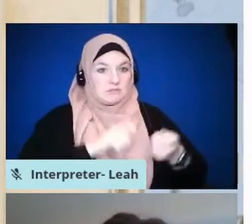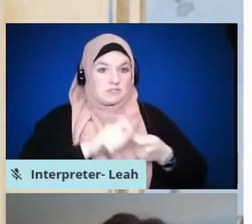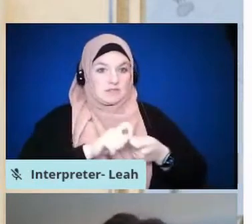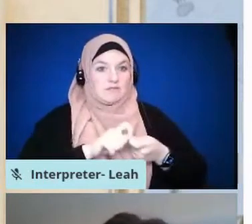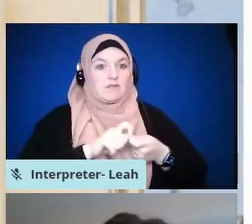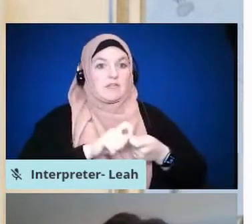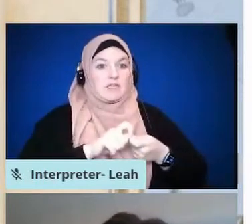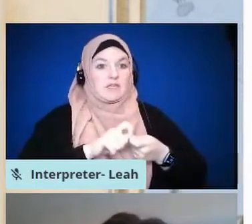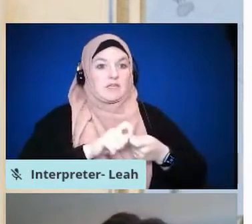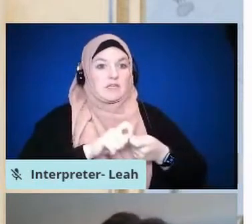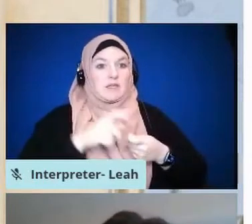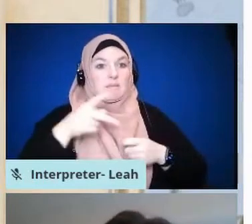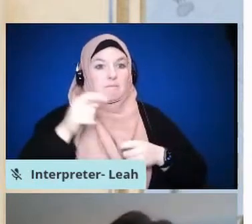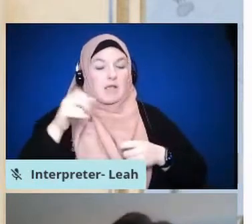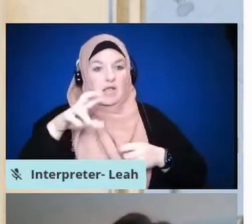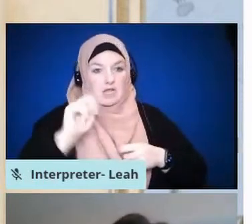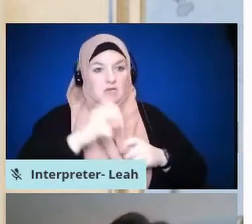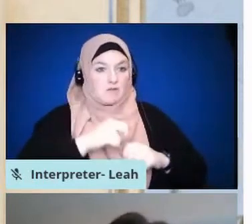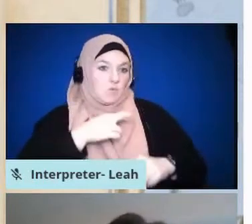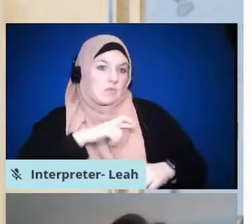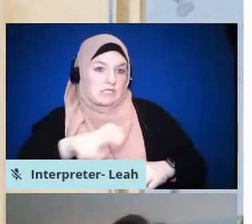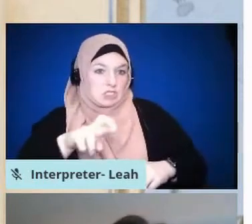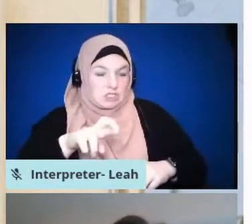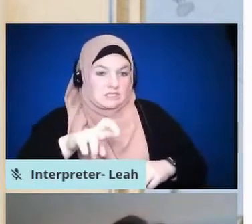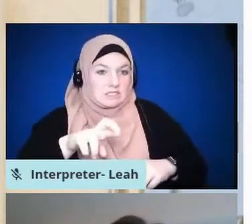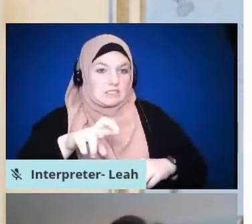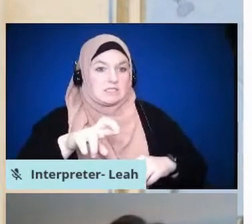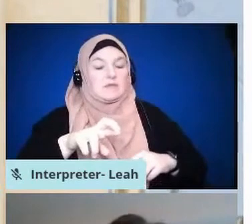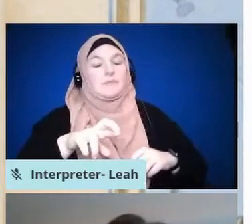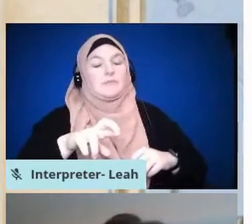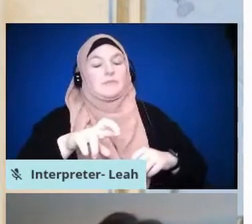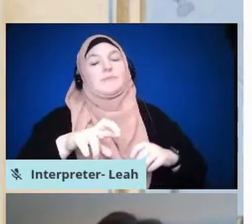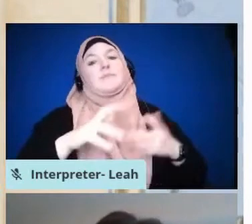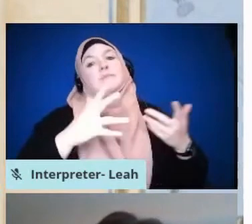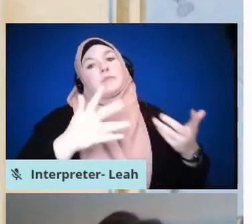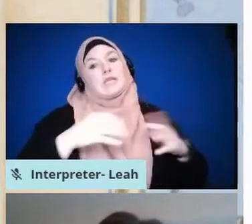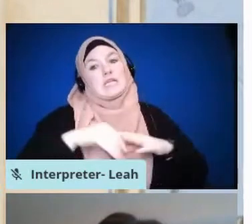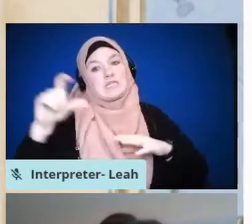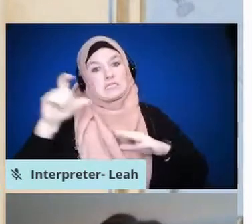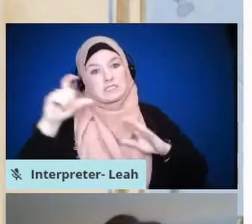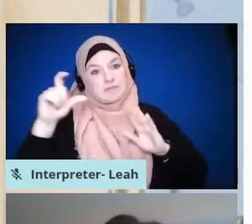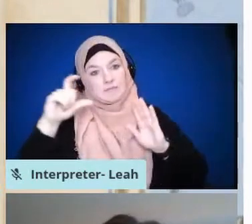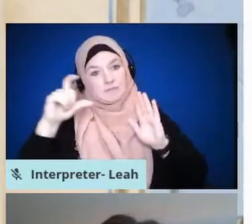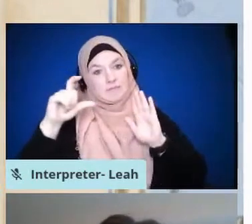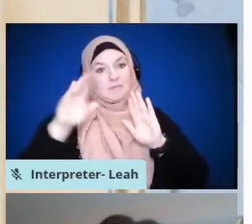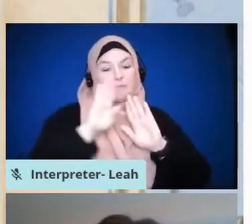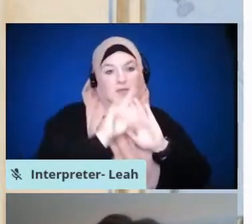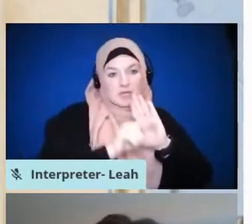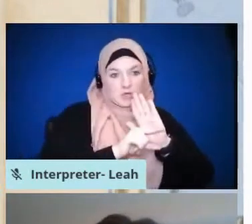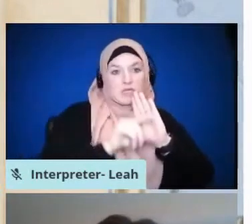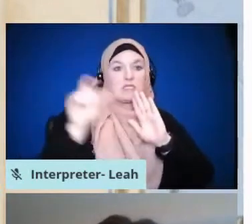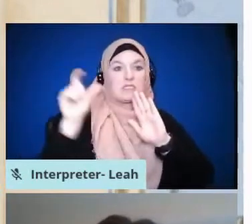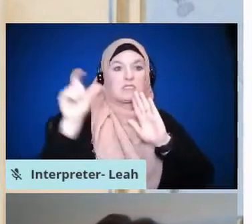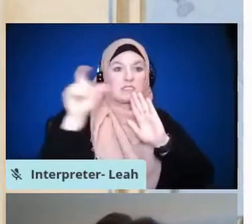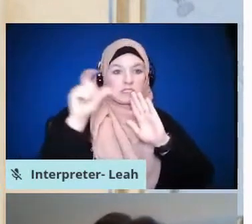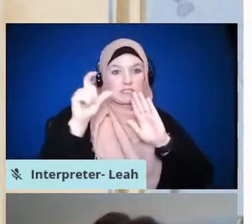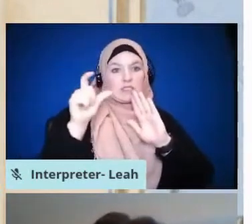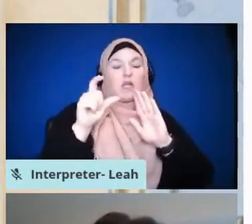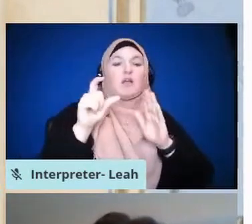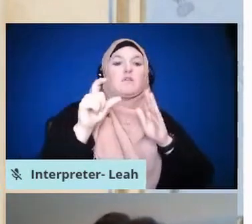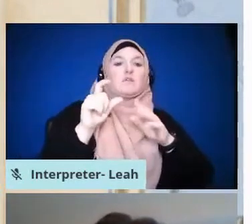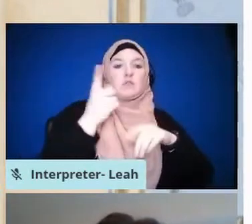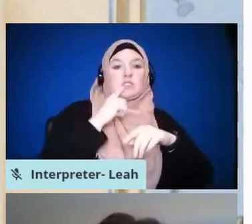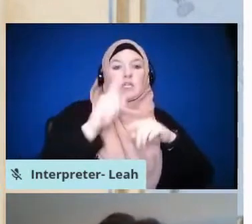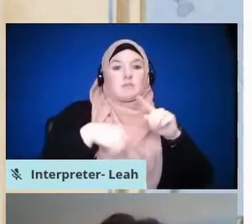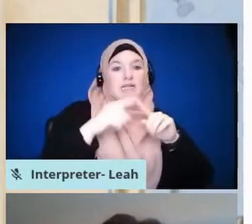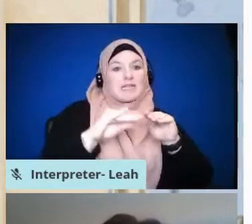of spirituality and religiosity. As we in Islamic discourse, we talk about